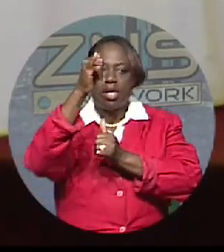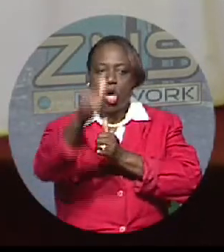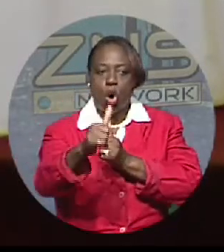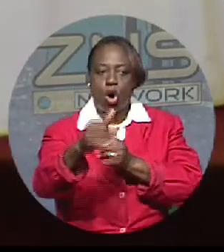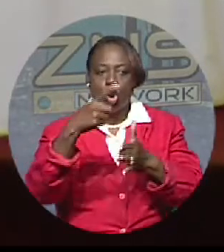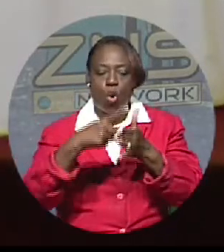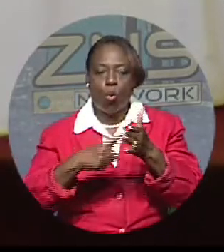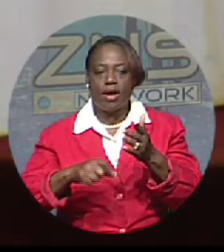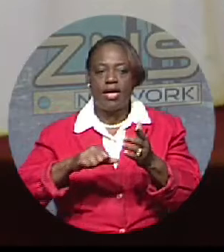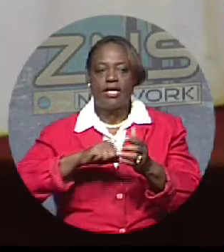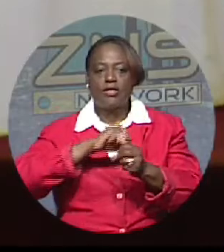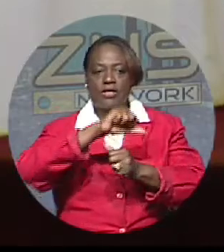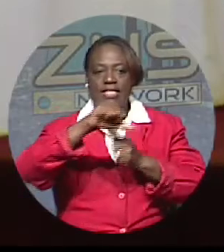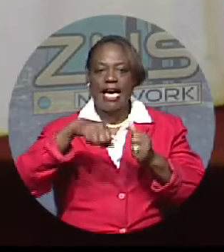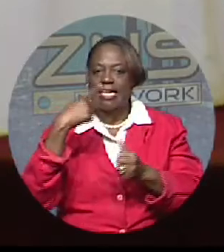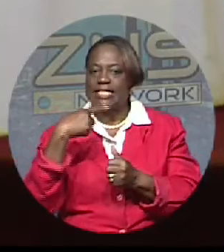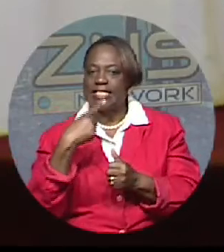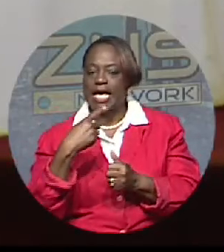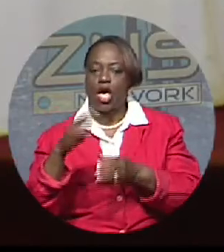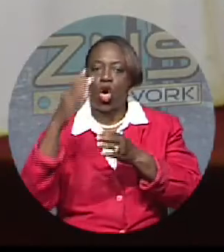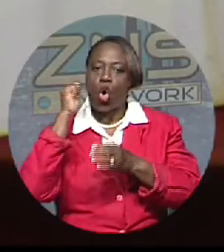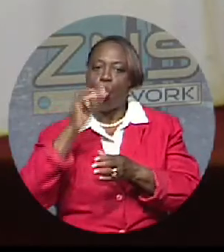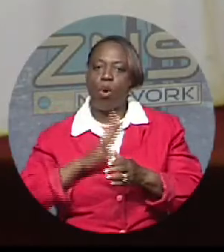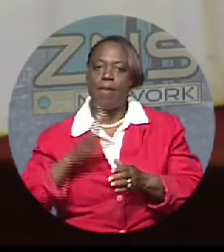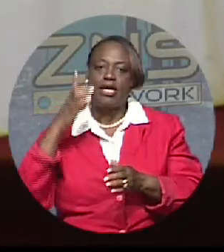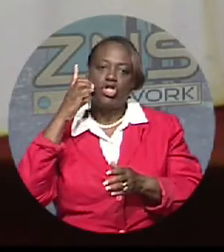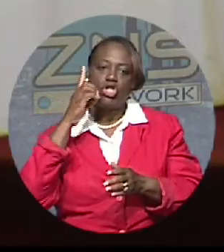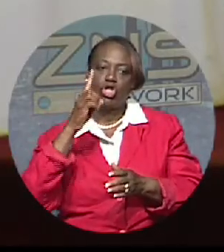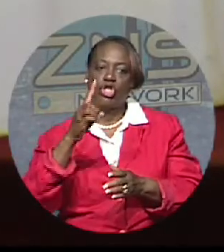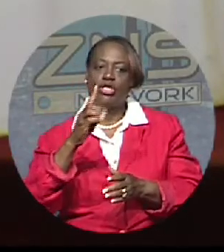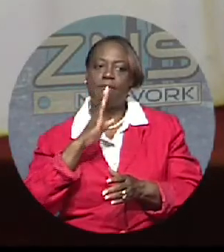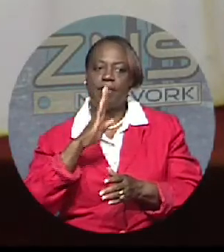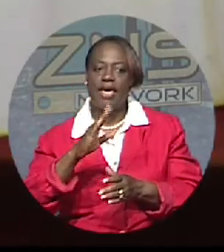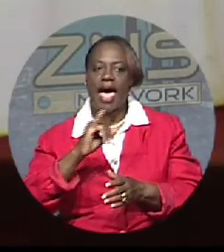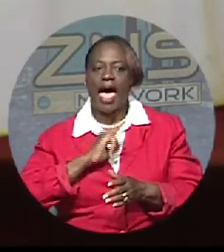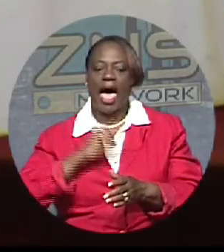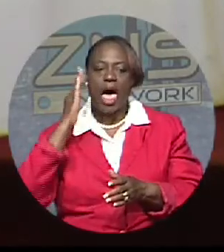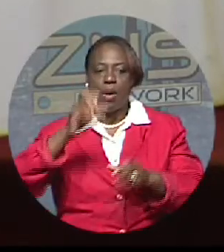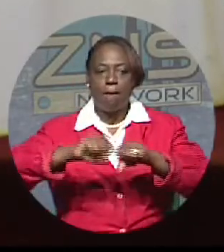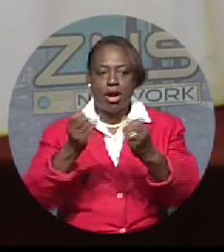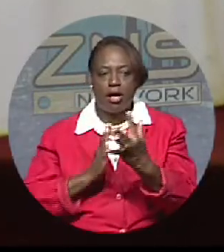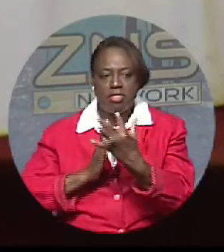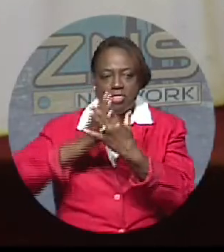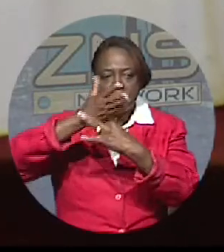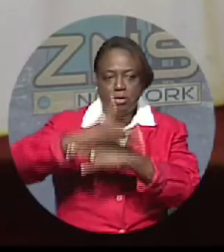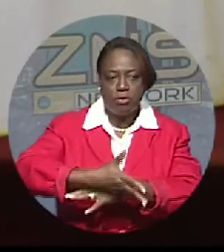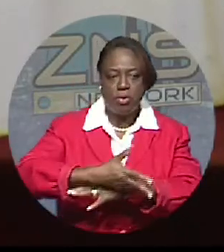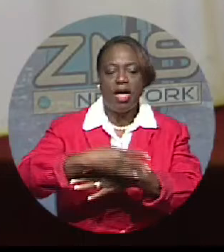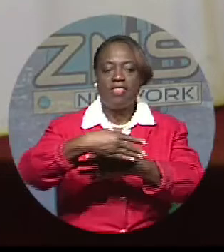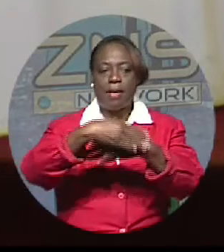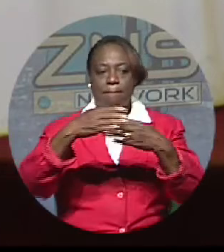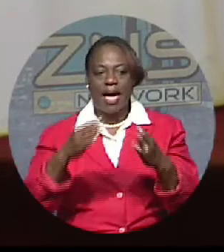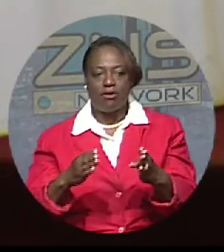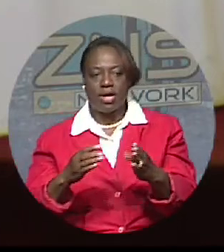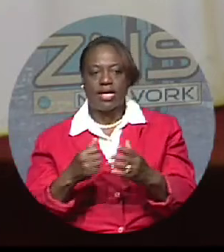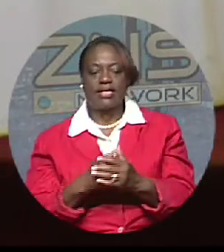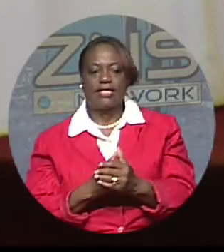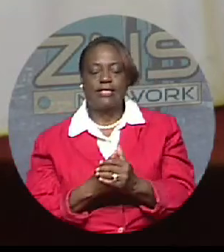society say women should be. I'm gonna break through the barriers.